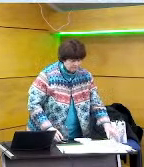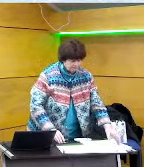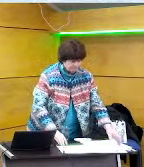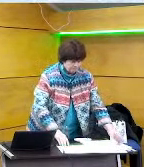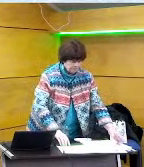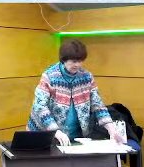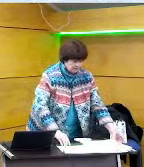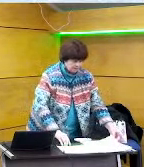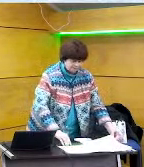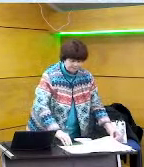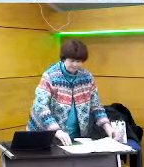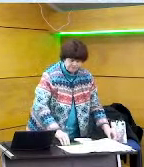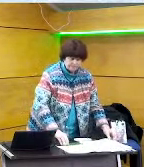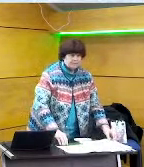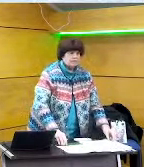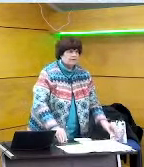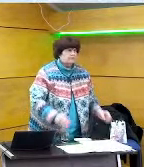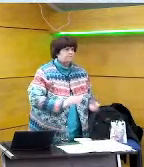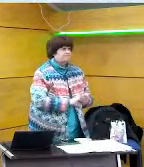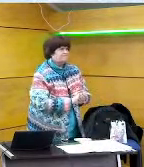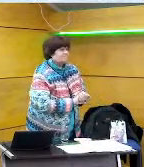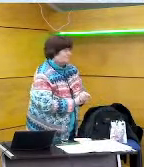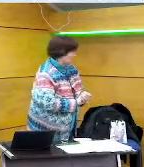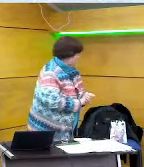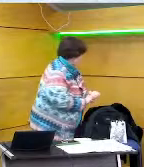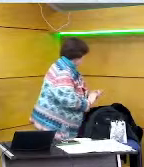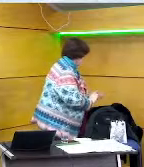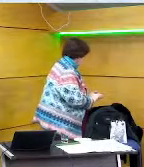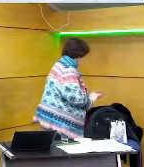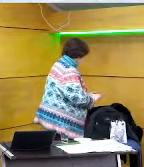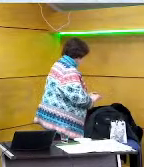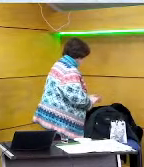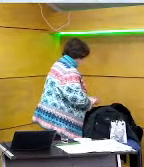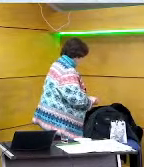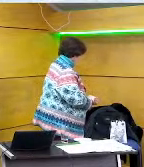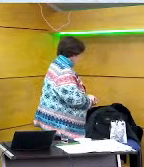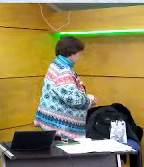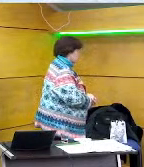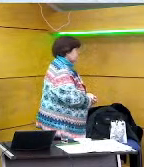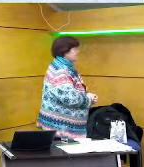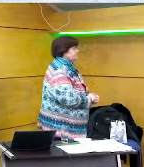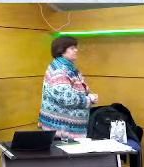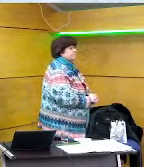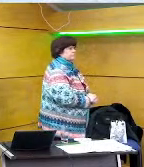Oh, I thought we have to role play. Maybe the shortest was the role play.